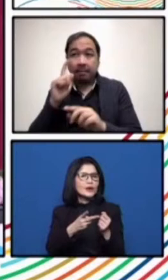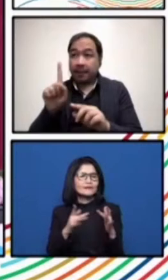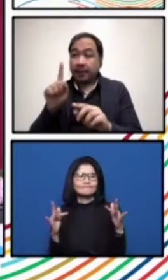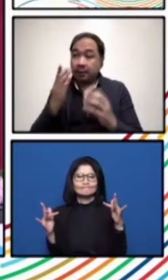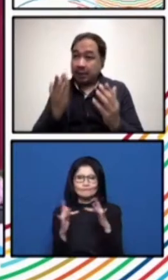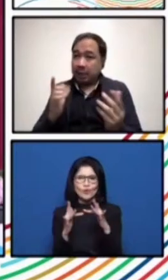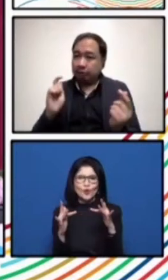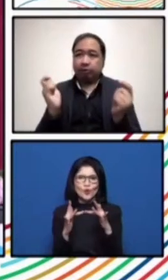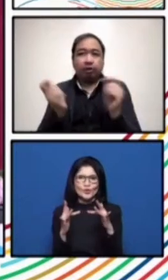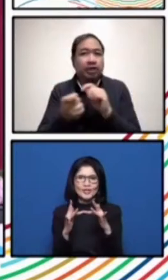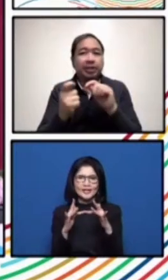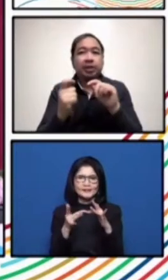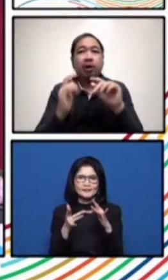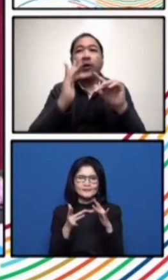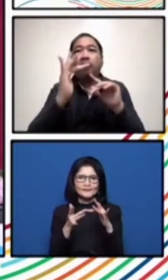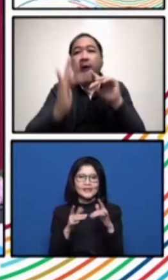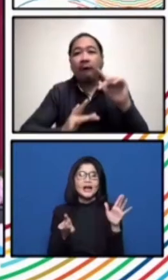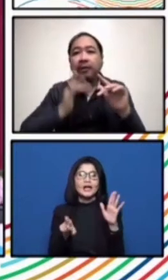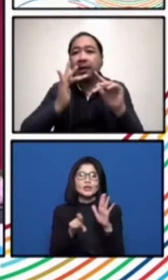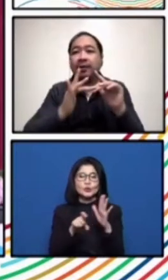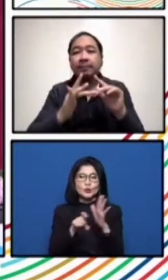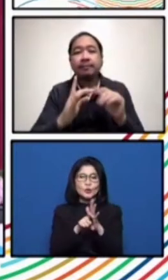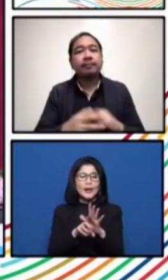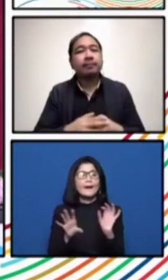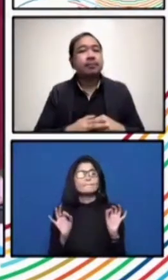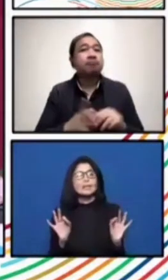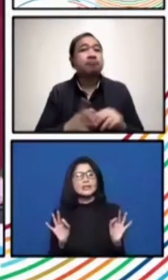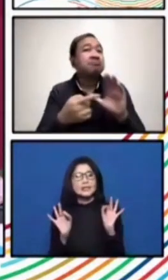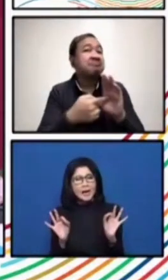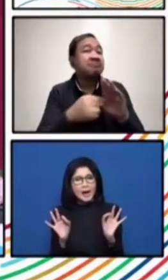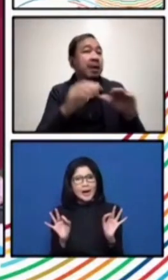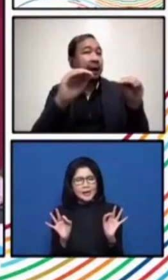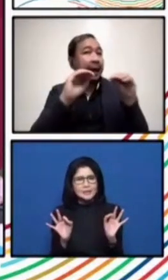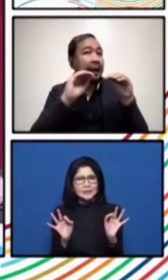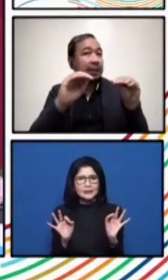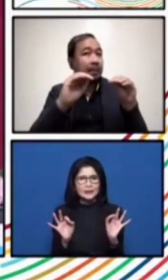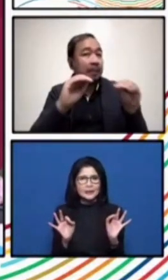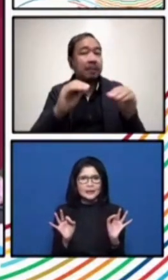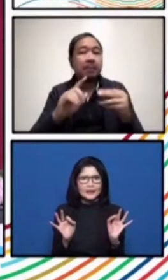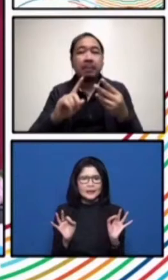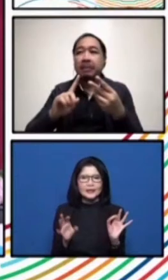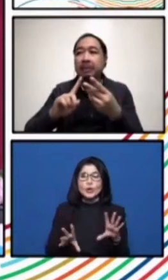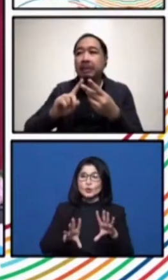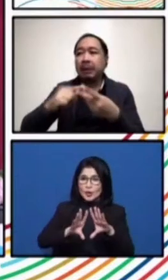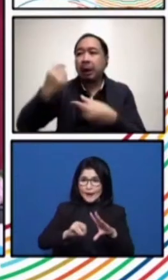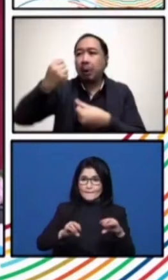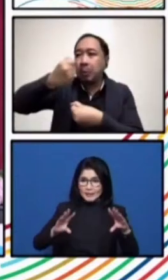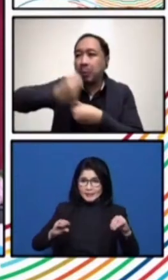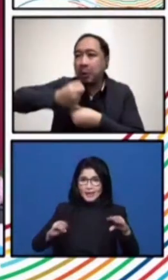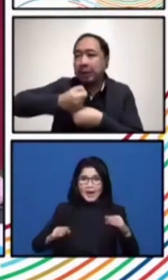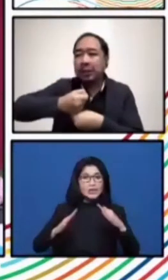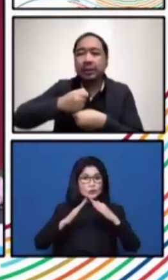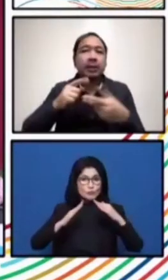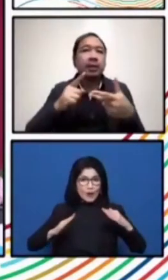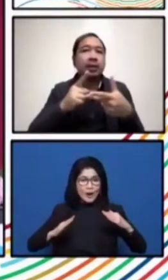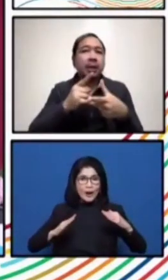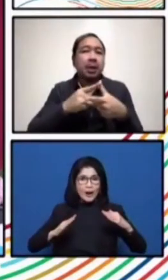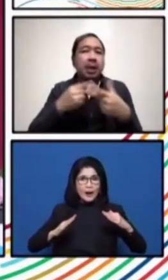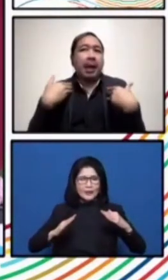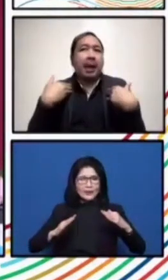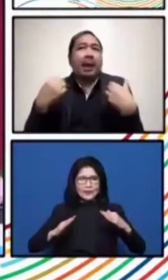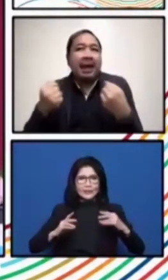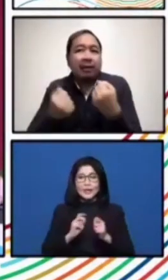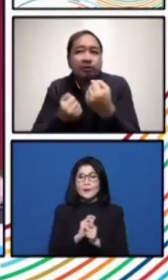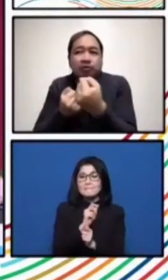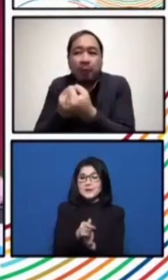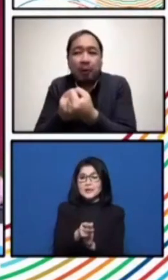for example in education remote working e-health care grocery shopping